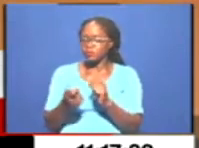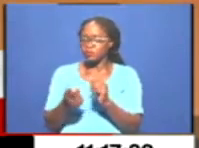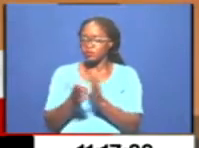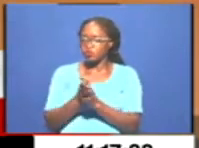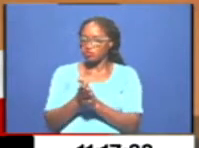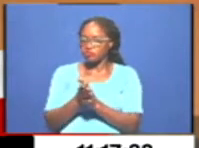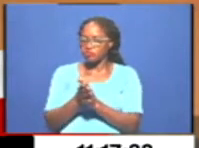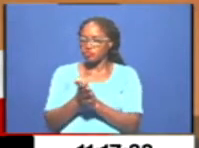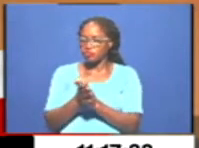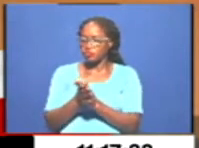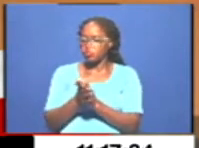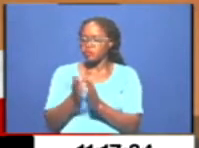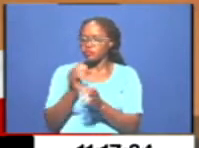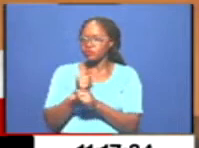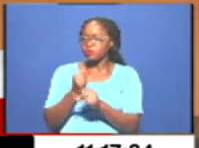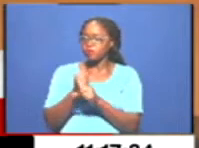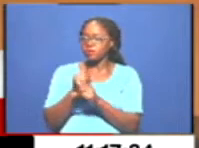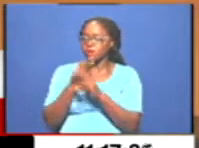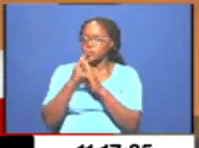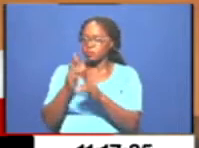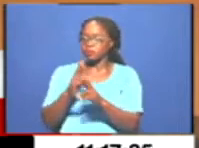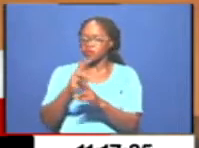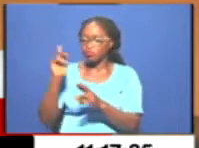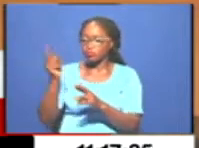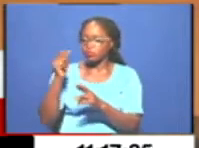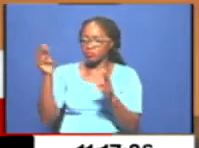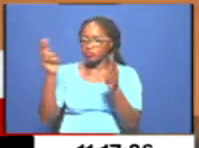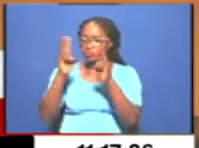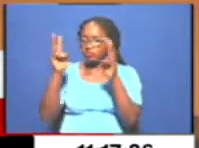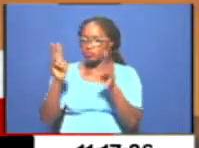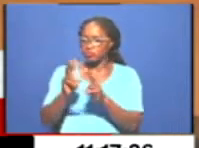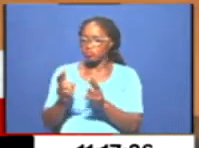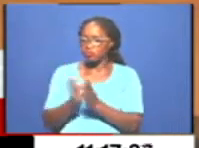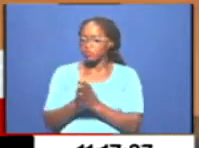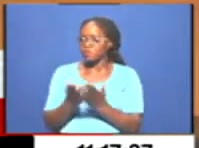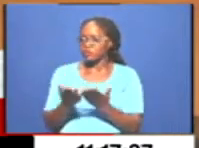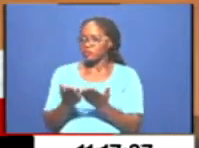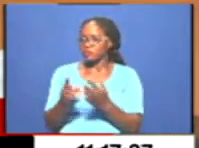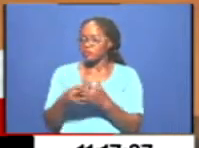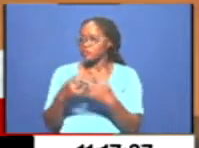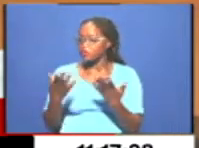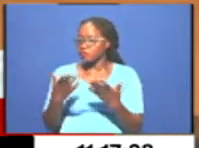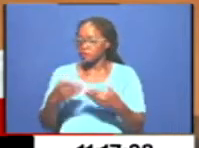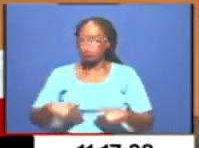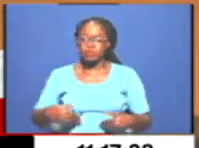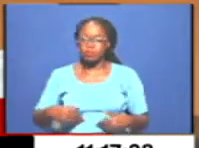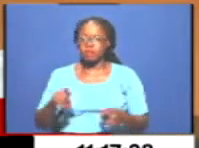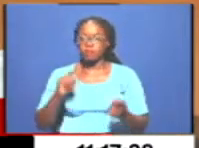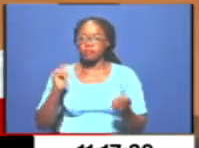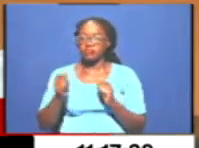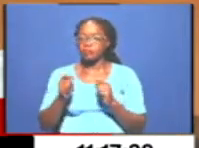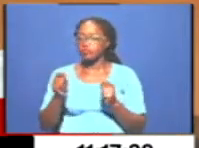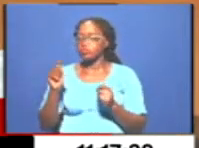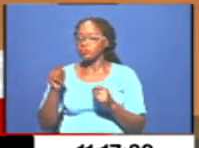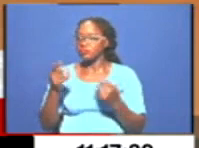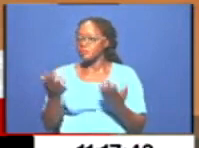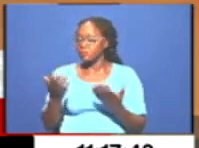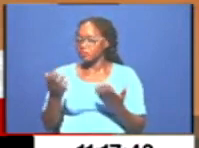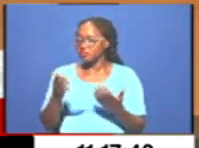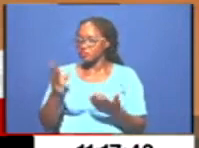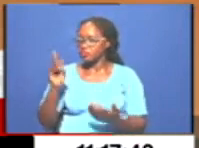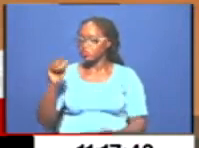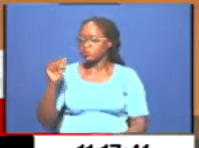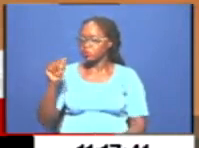of Kenya internationally, we have to start at the youth. And our turning point will be Dakar 2026. That's our